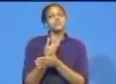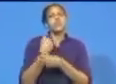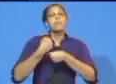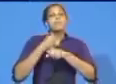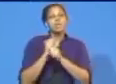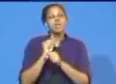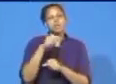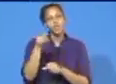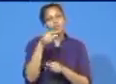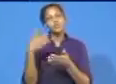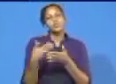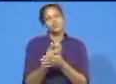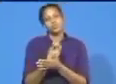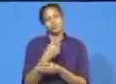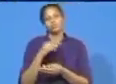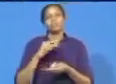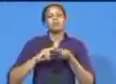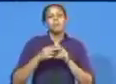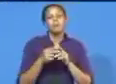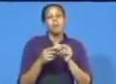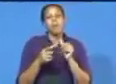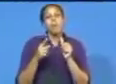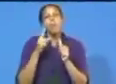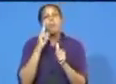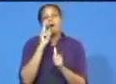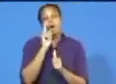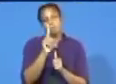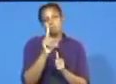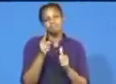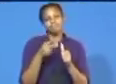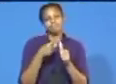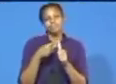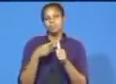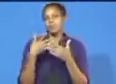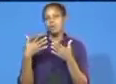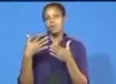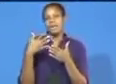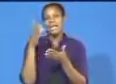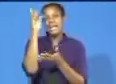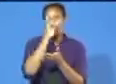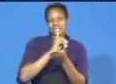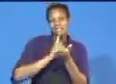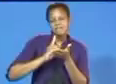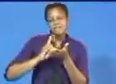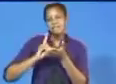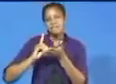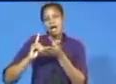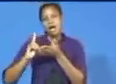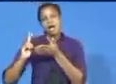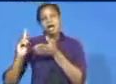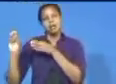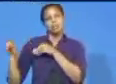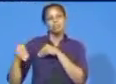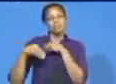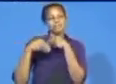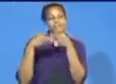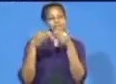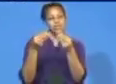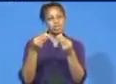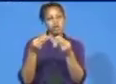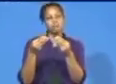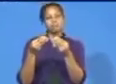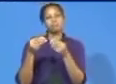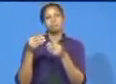one is the issue of divine provision. The issue of